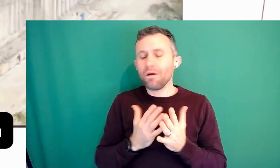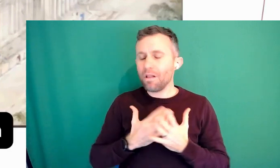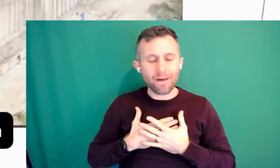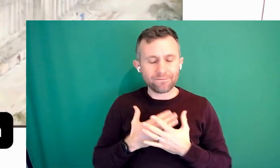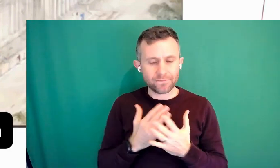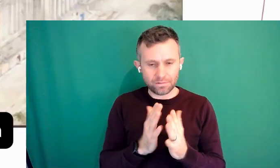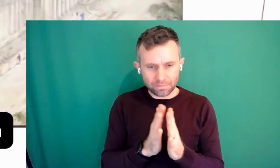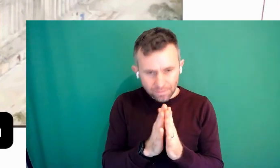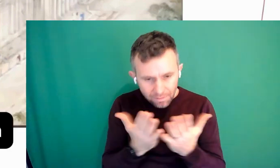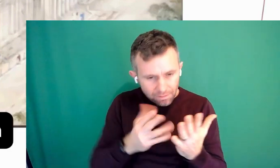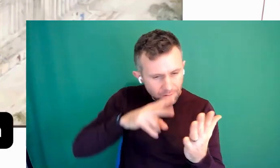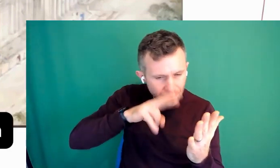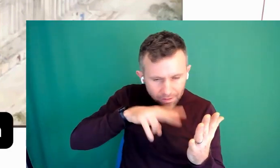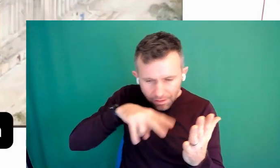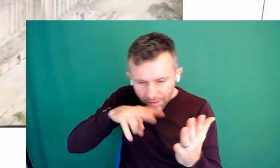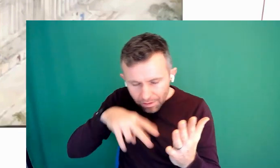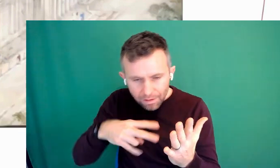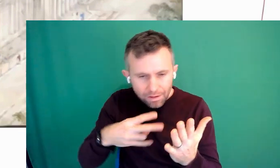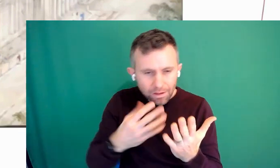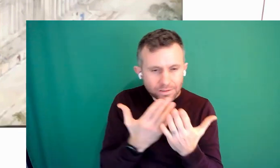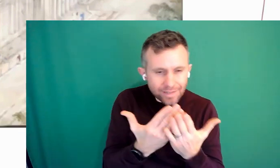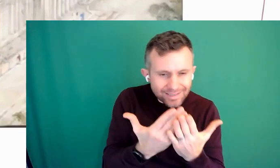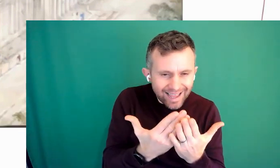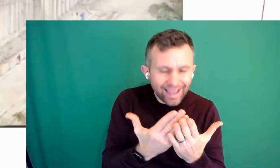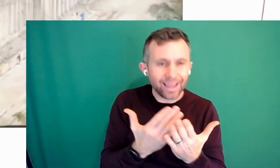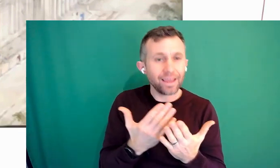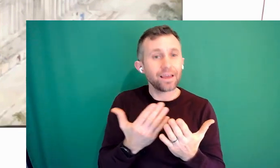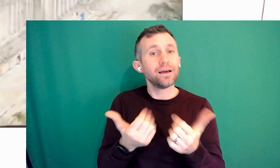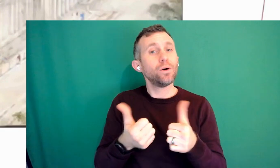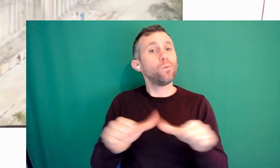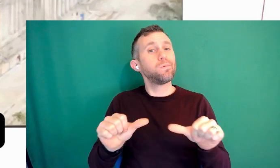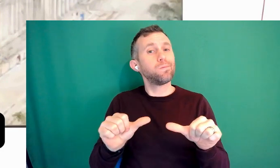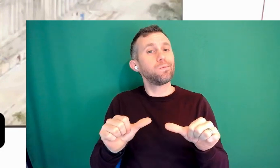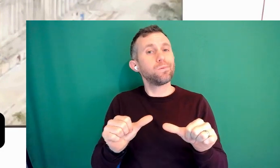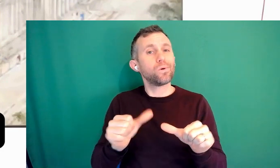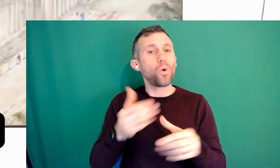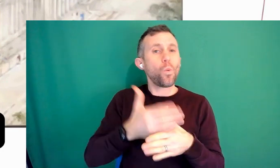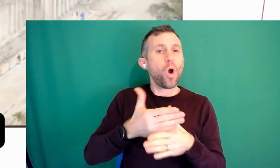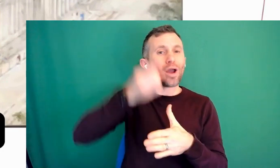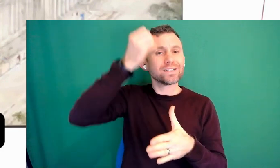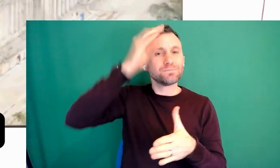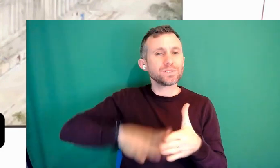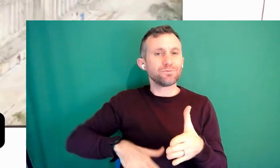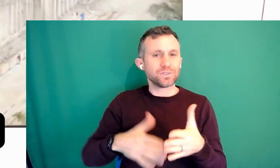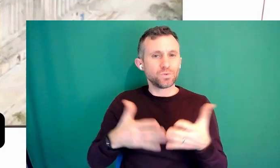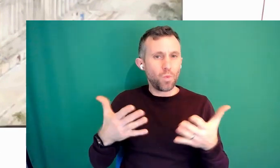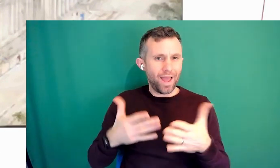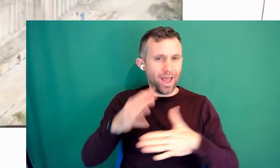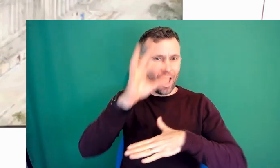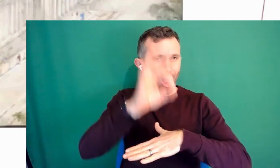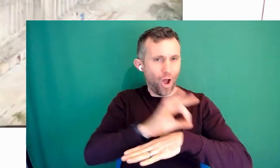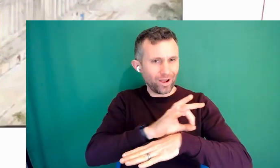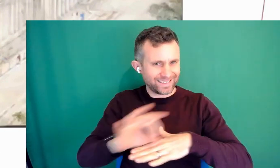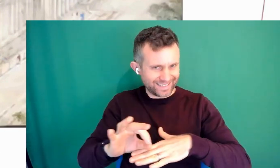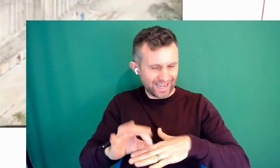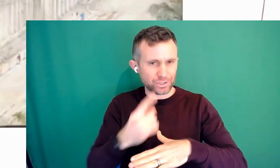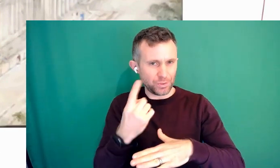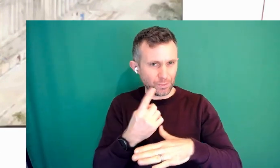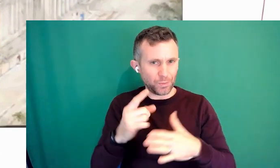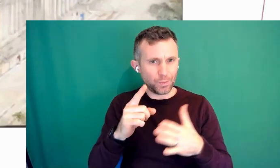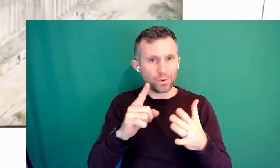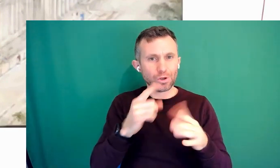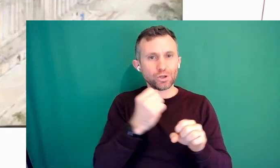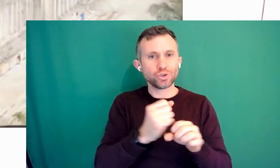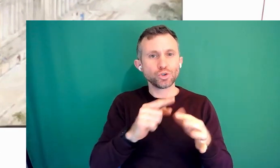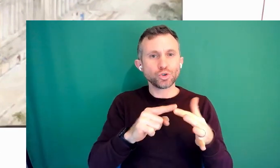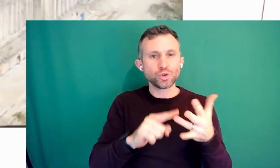Here is a watercolour painting of Soane's design of a triumphal bridge. The image is a little faded and seems to have a blue haze running across the scene,